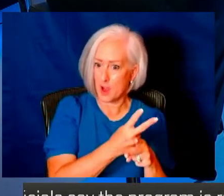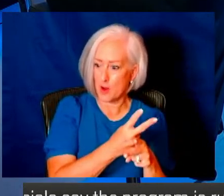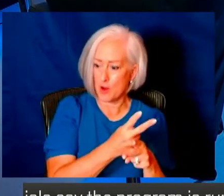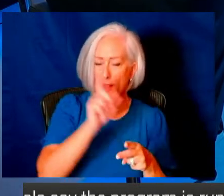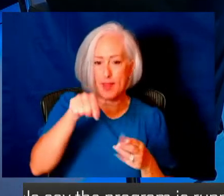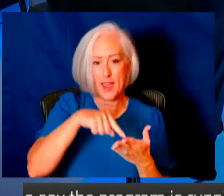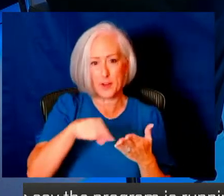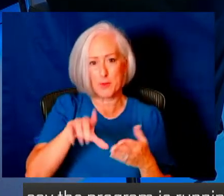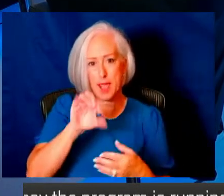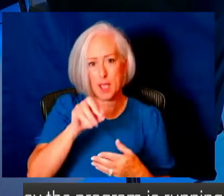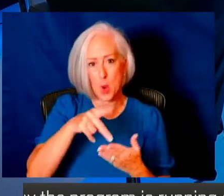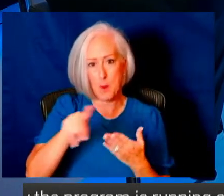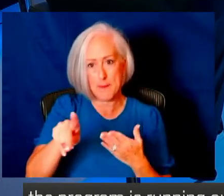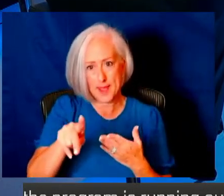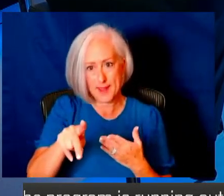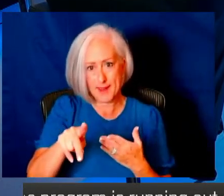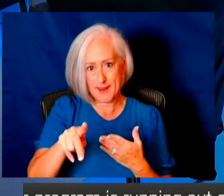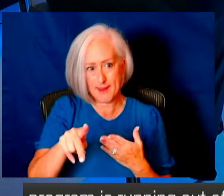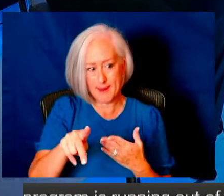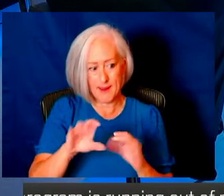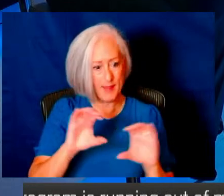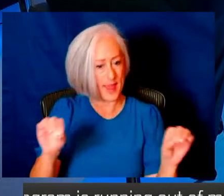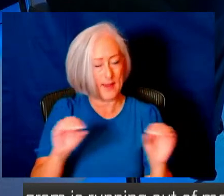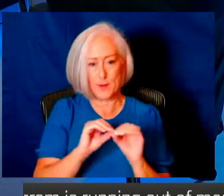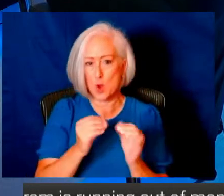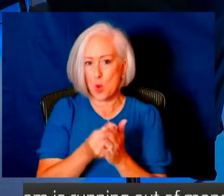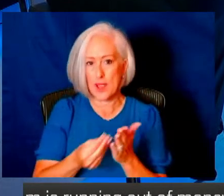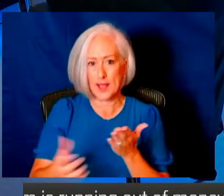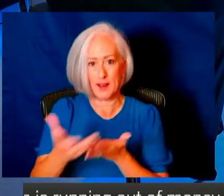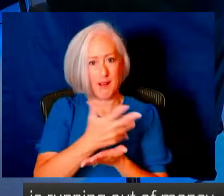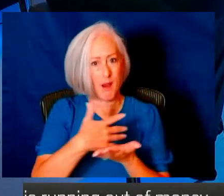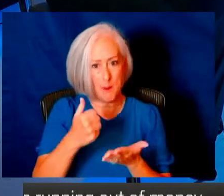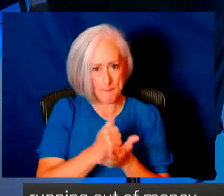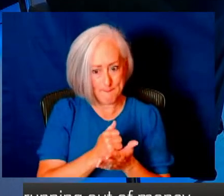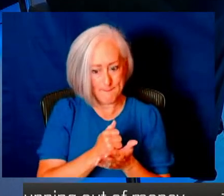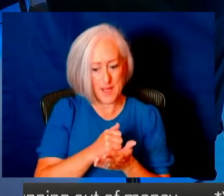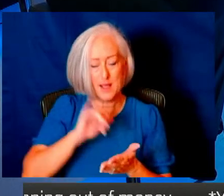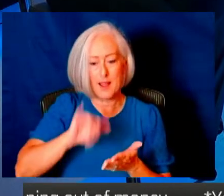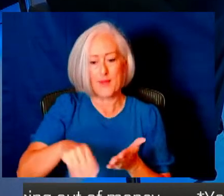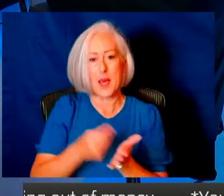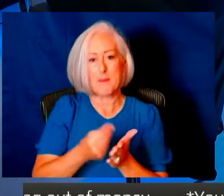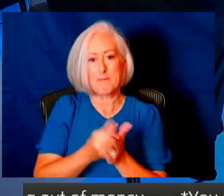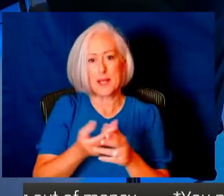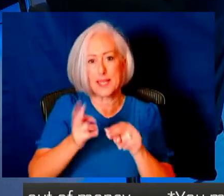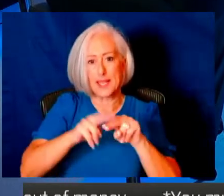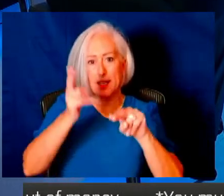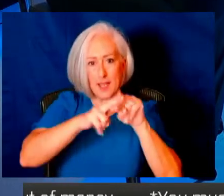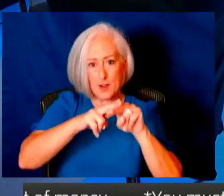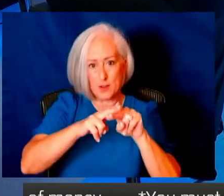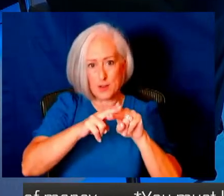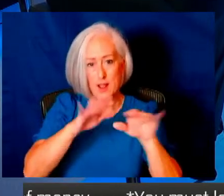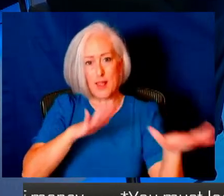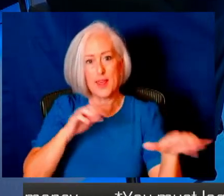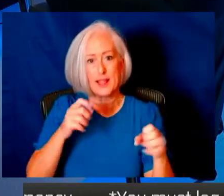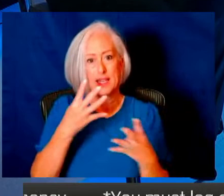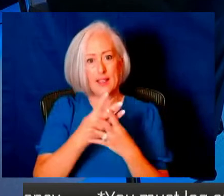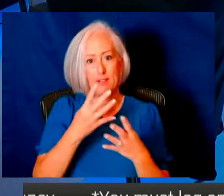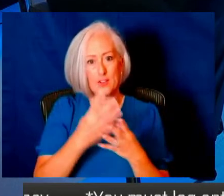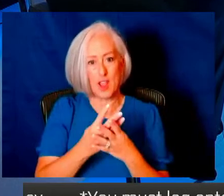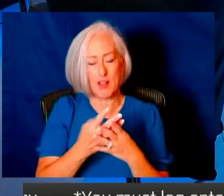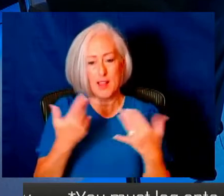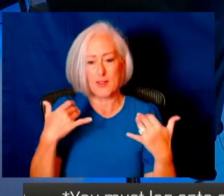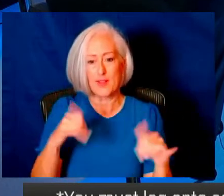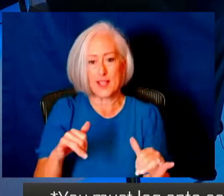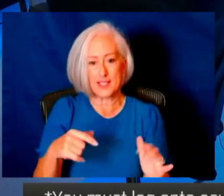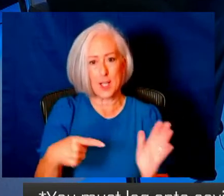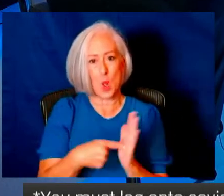that accumulates, especially if they have any health conditions, and they come out and they carry the debt? They do. Ouch. That's tough.